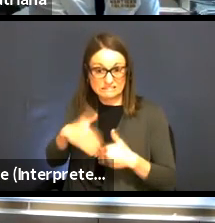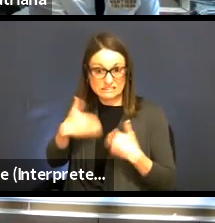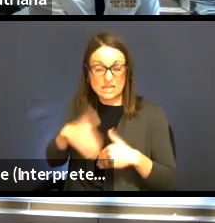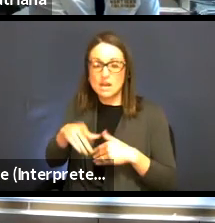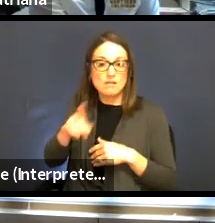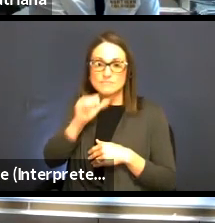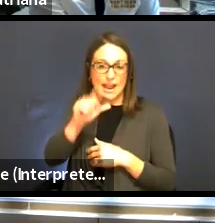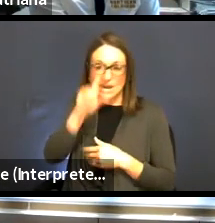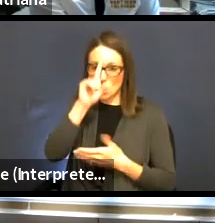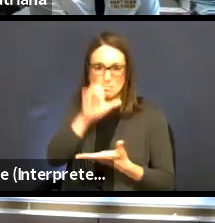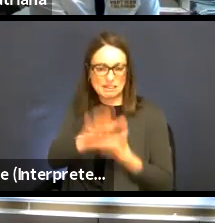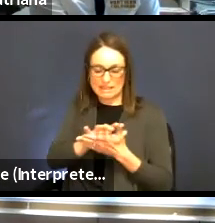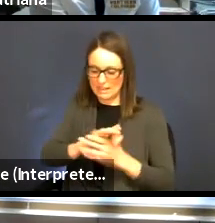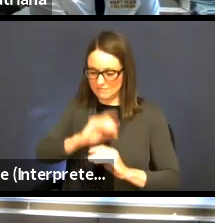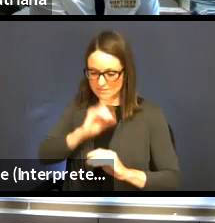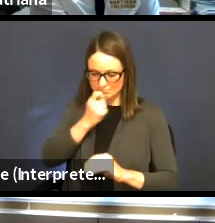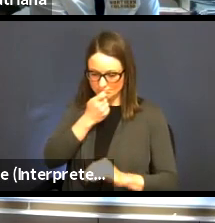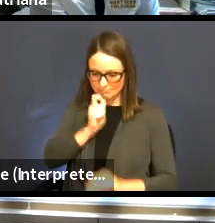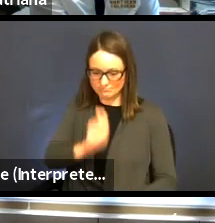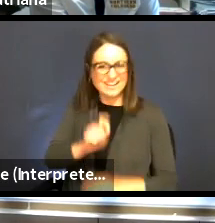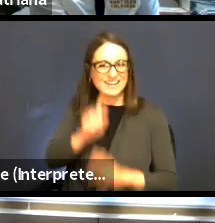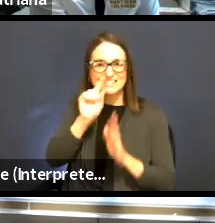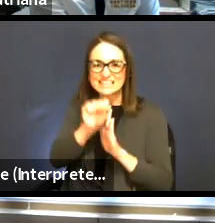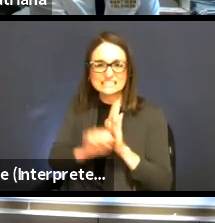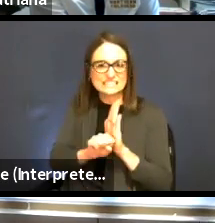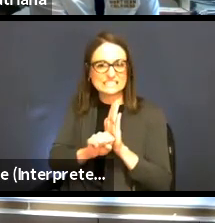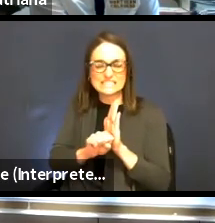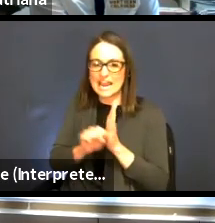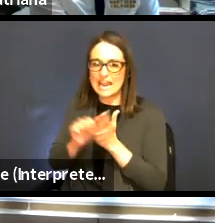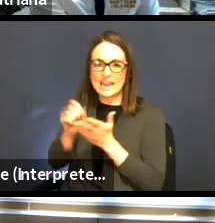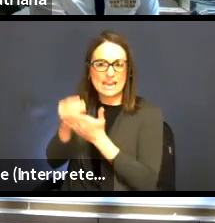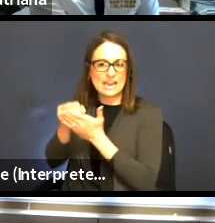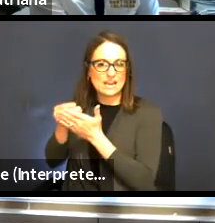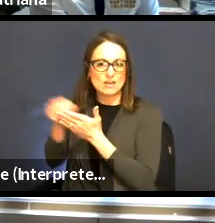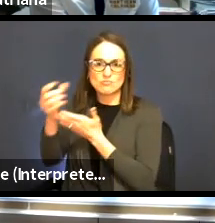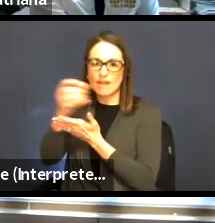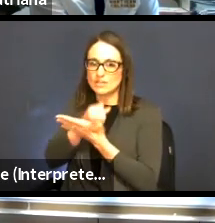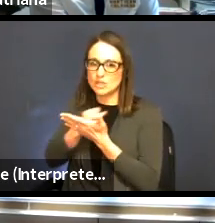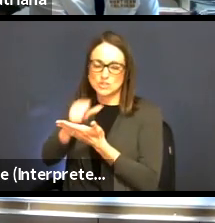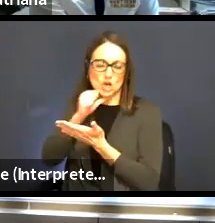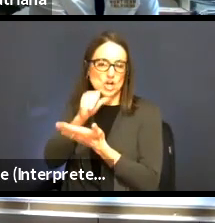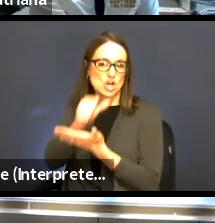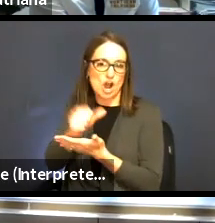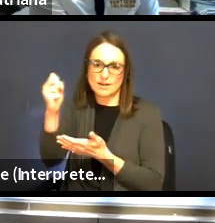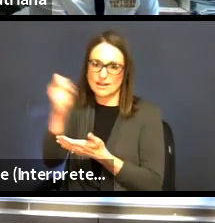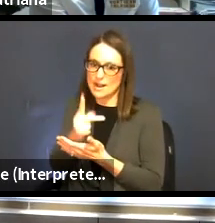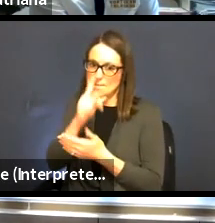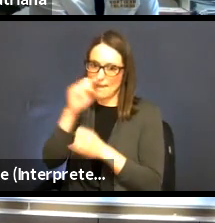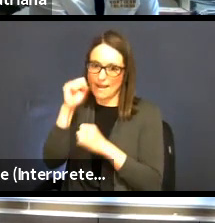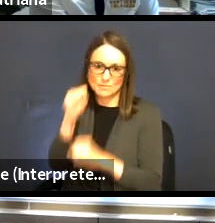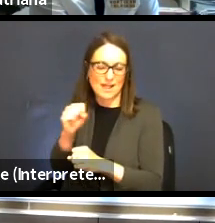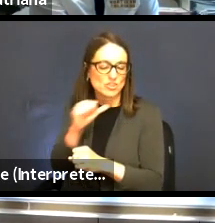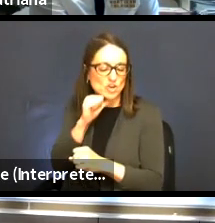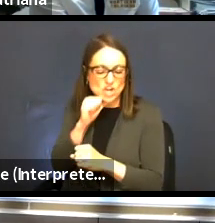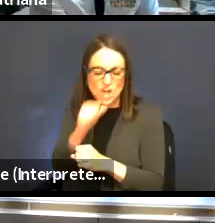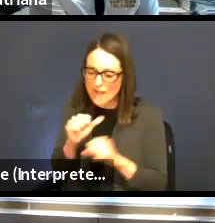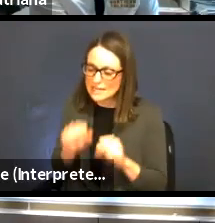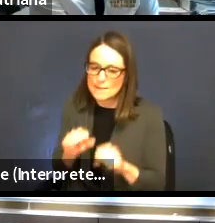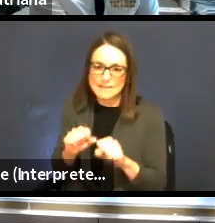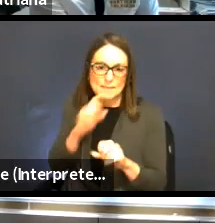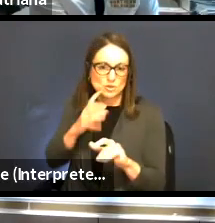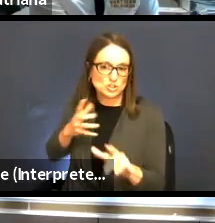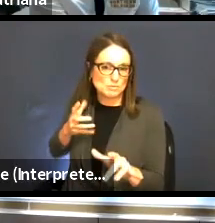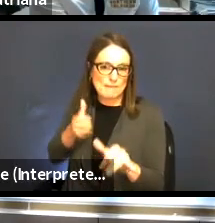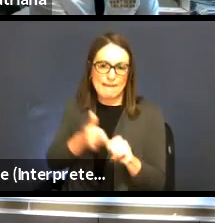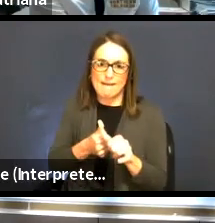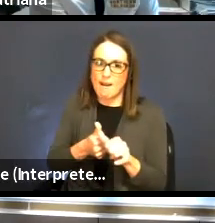for a second that the state revenues are going to come back so strong for next year that they'll be able to make up all of those budget